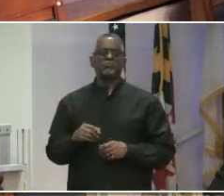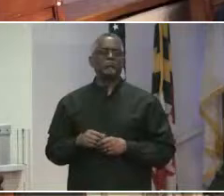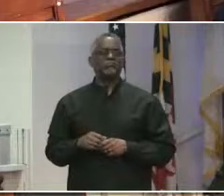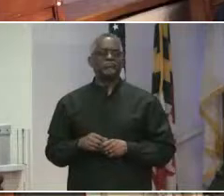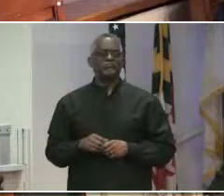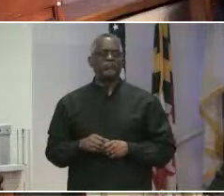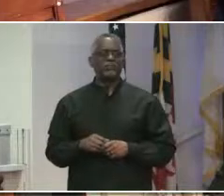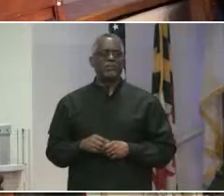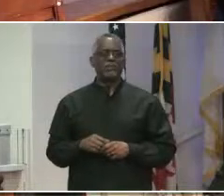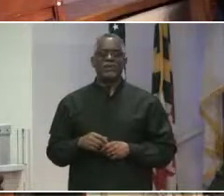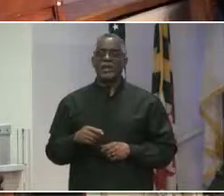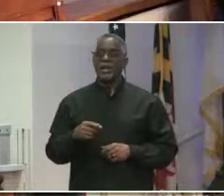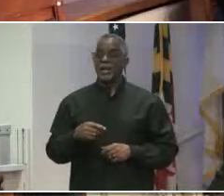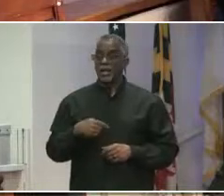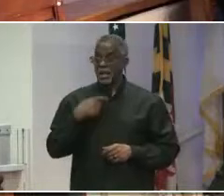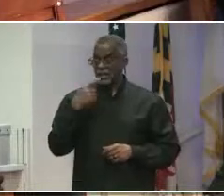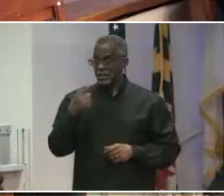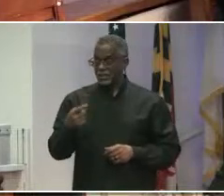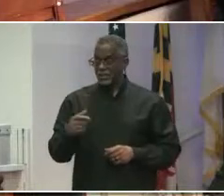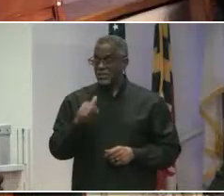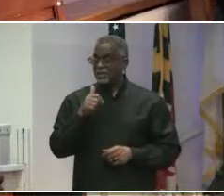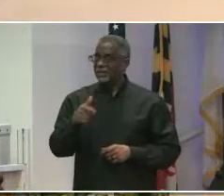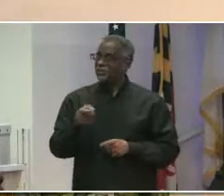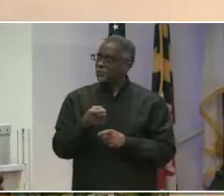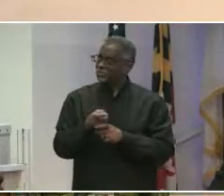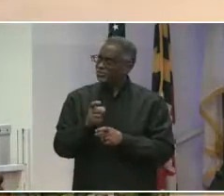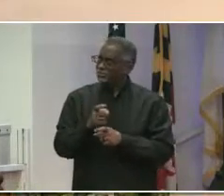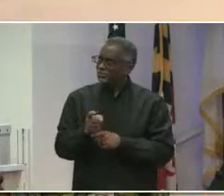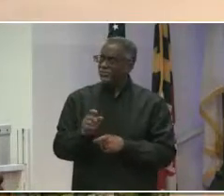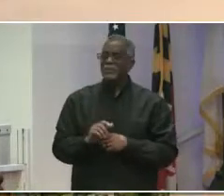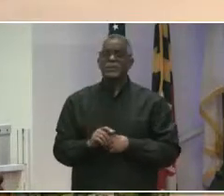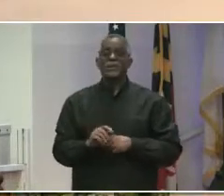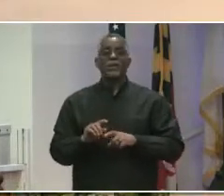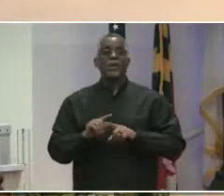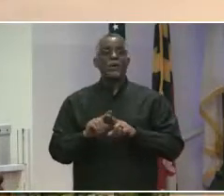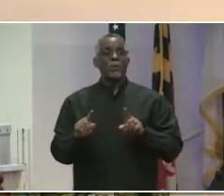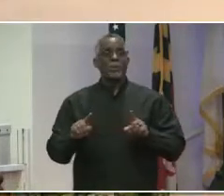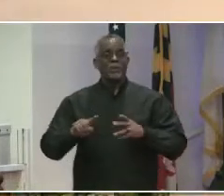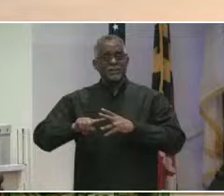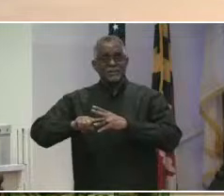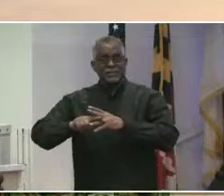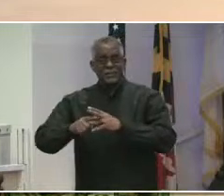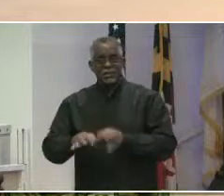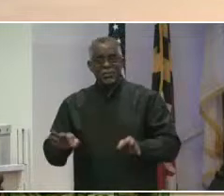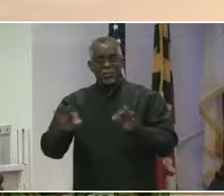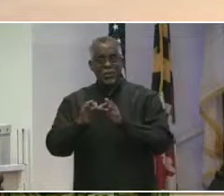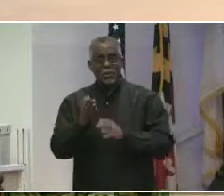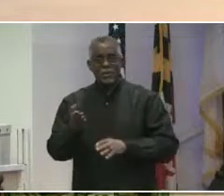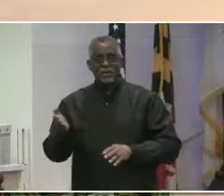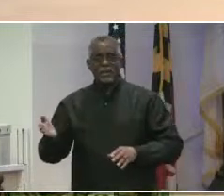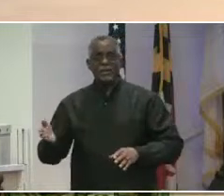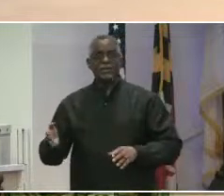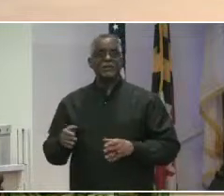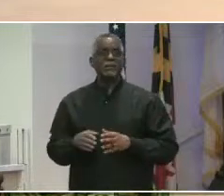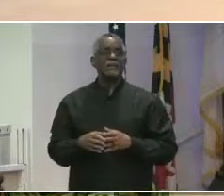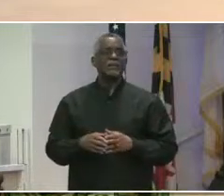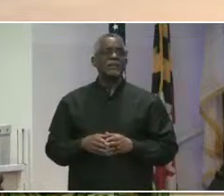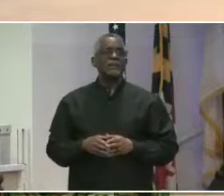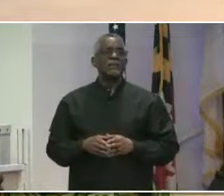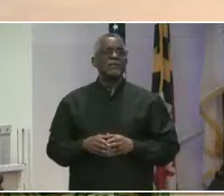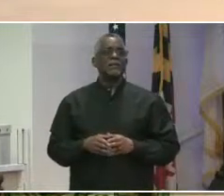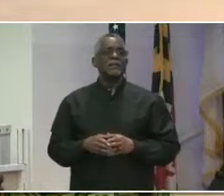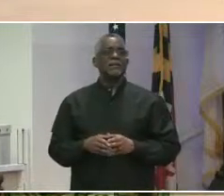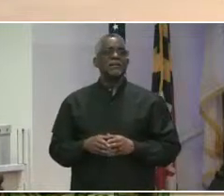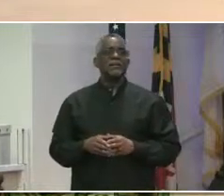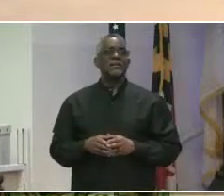there. I'm saying all that not to make light of it. The initial things Brother Harry done for this garden is it's going